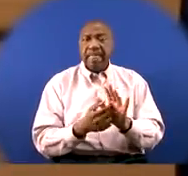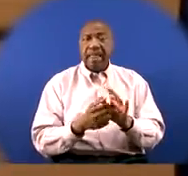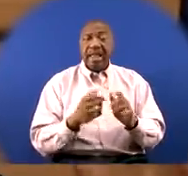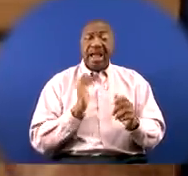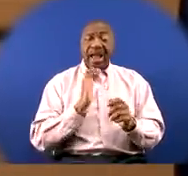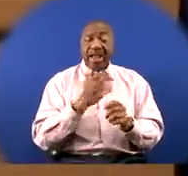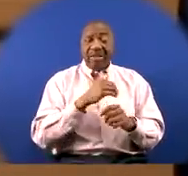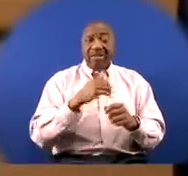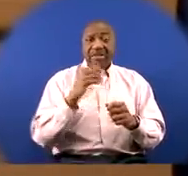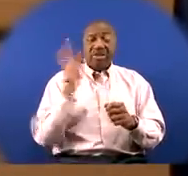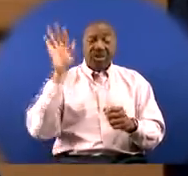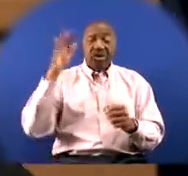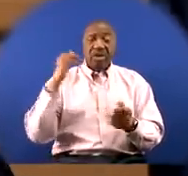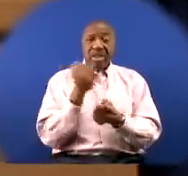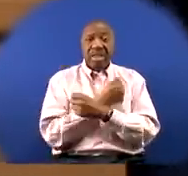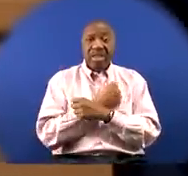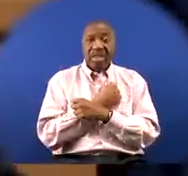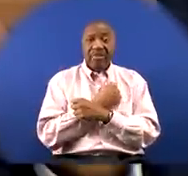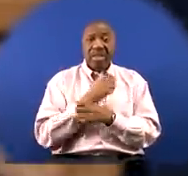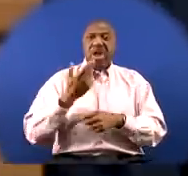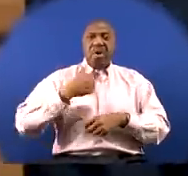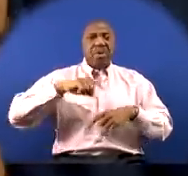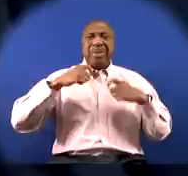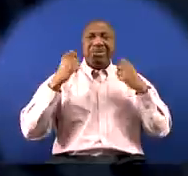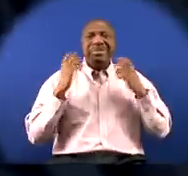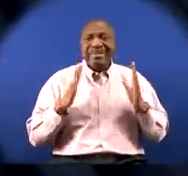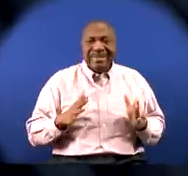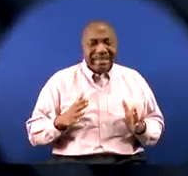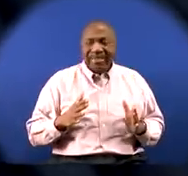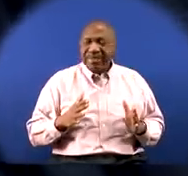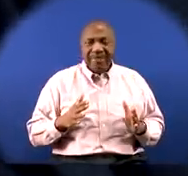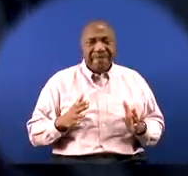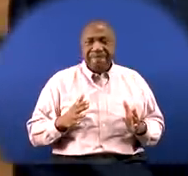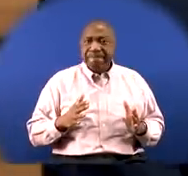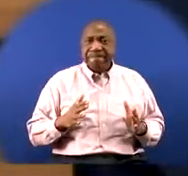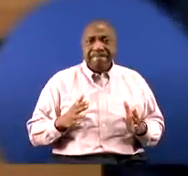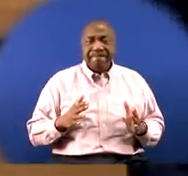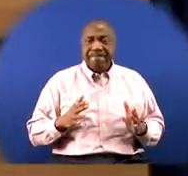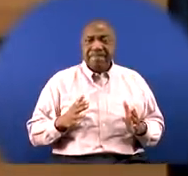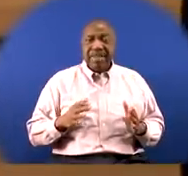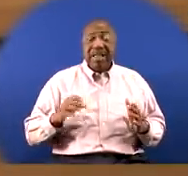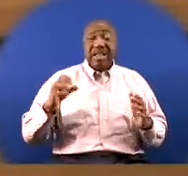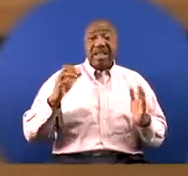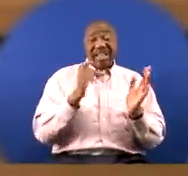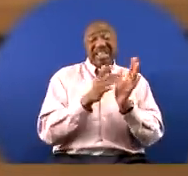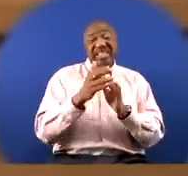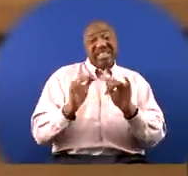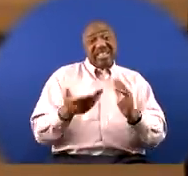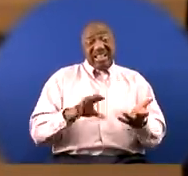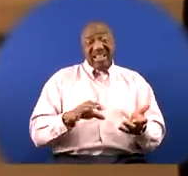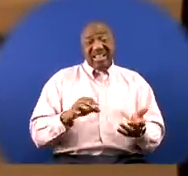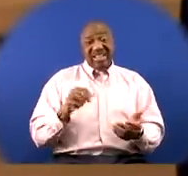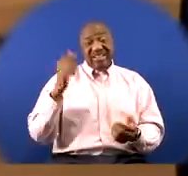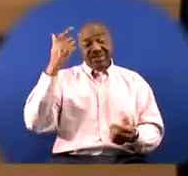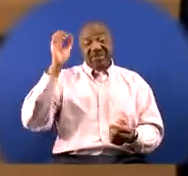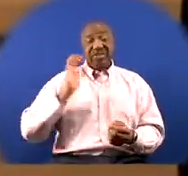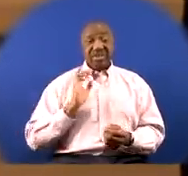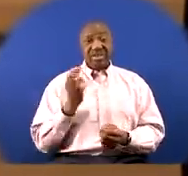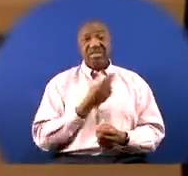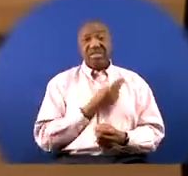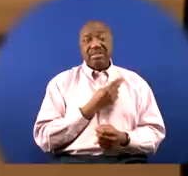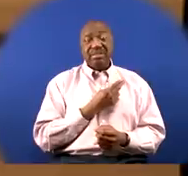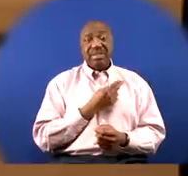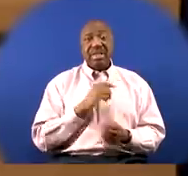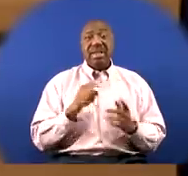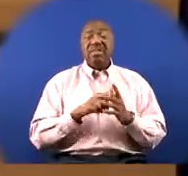us in that while we were yet sinners, Christ died for us. So